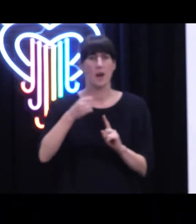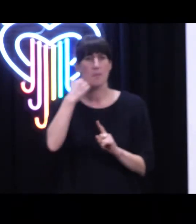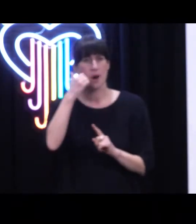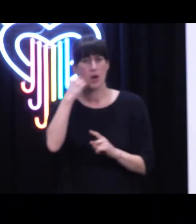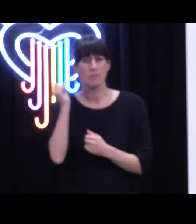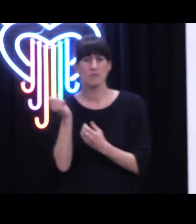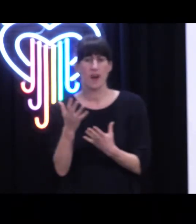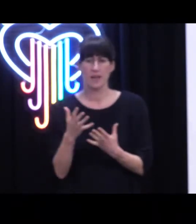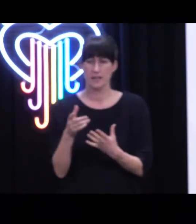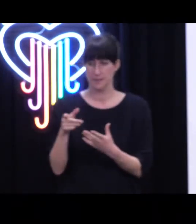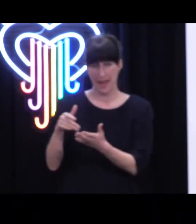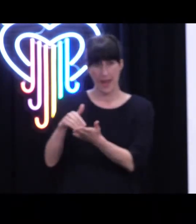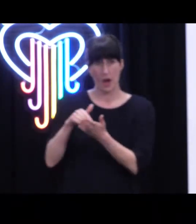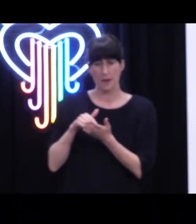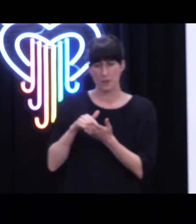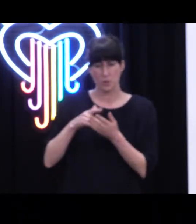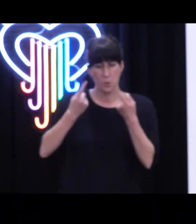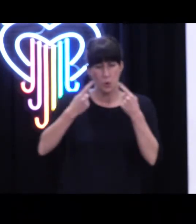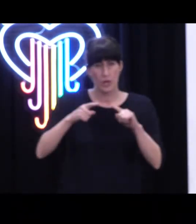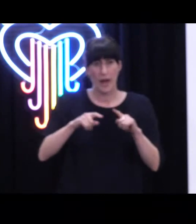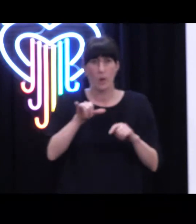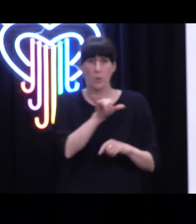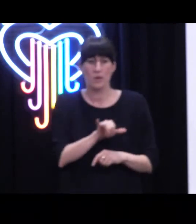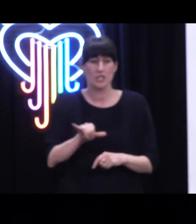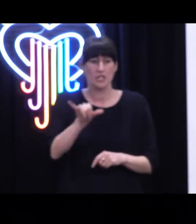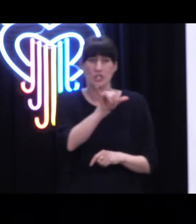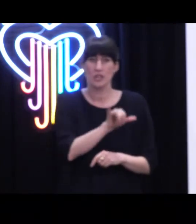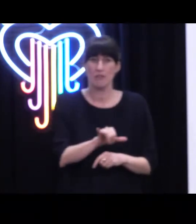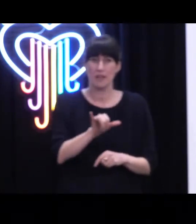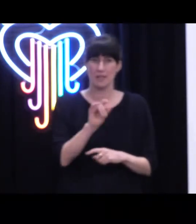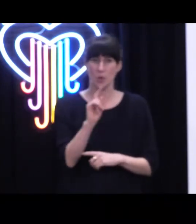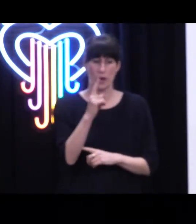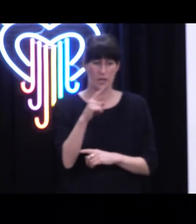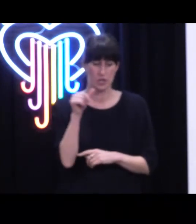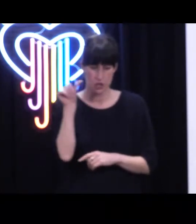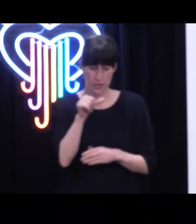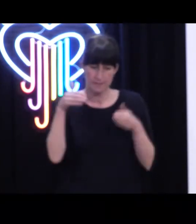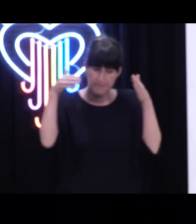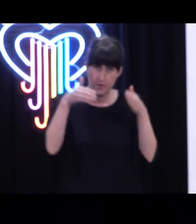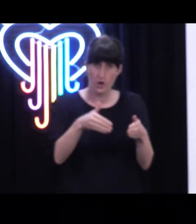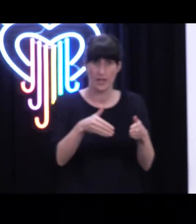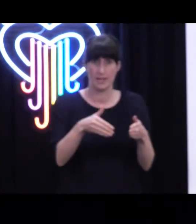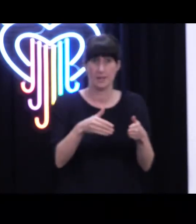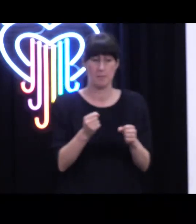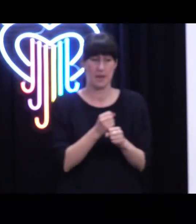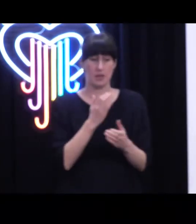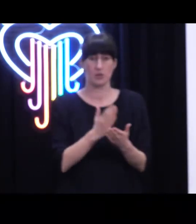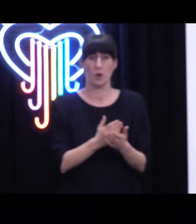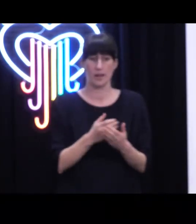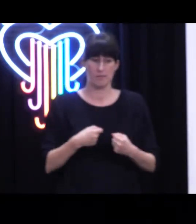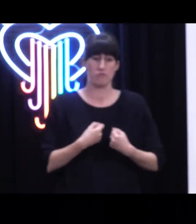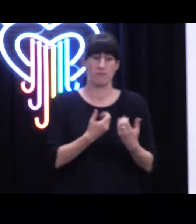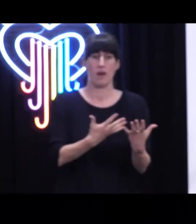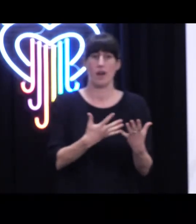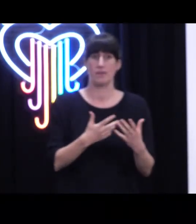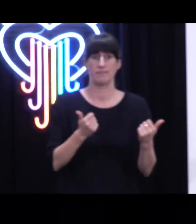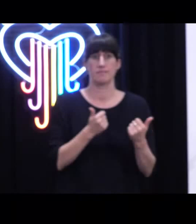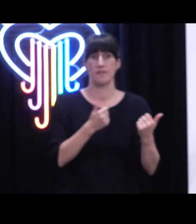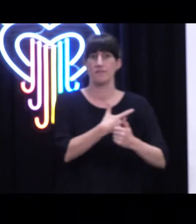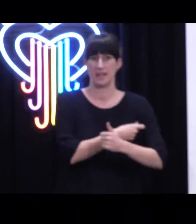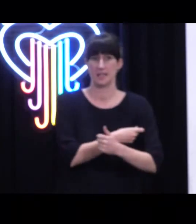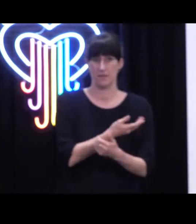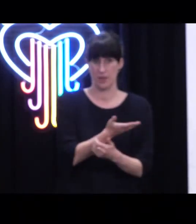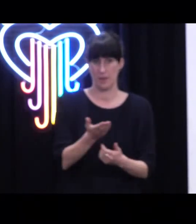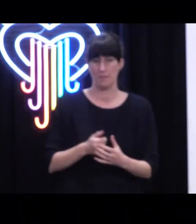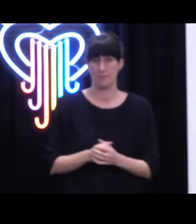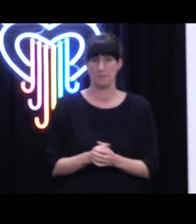locations to target, with a particular focus on suburbs where we want to ensure vaccines are accessible. While we're at Alert Level 4